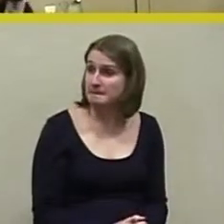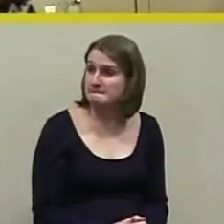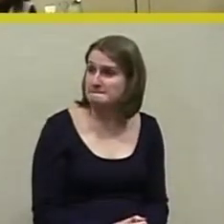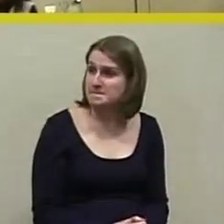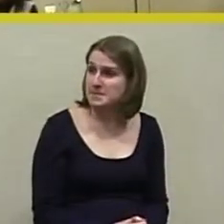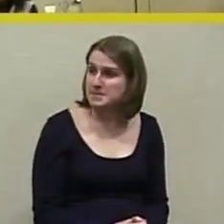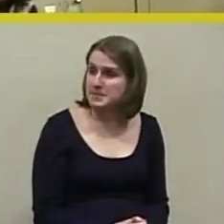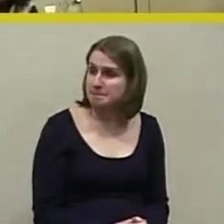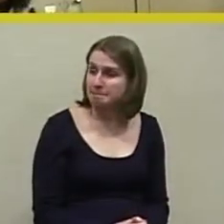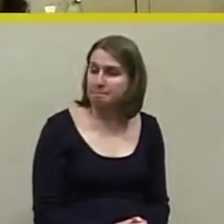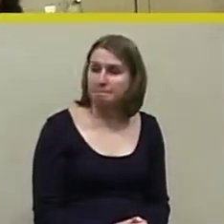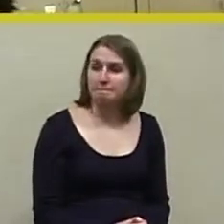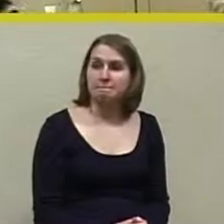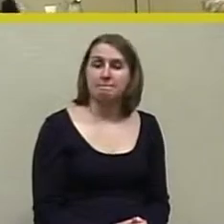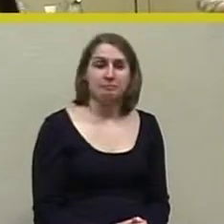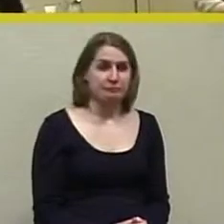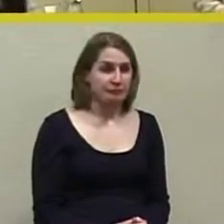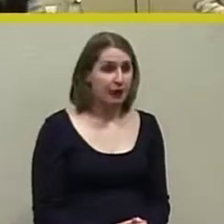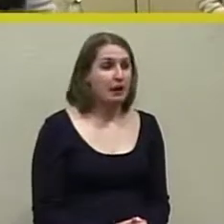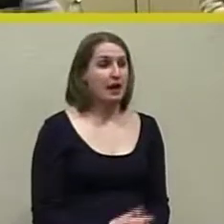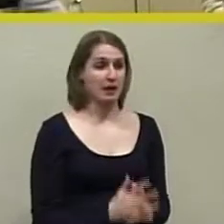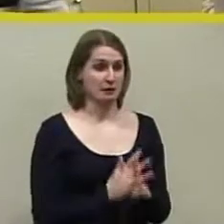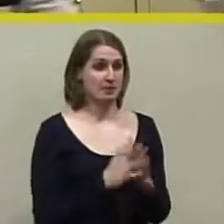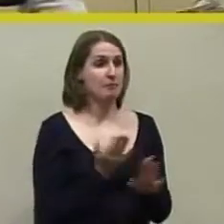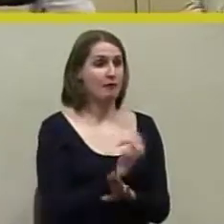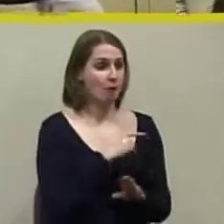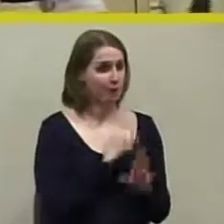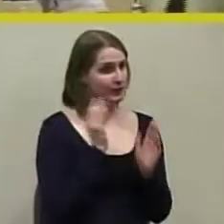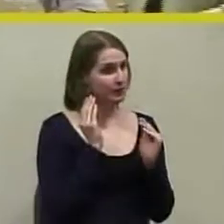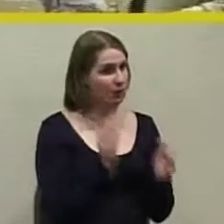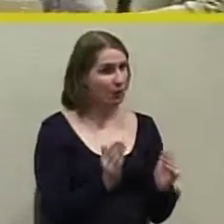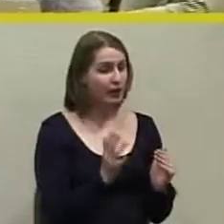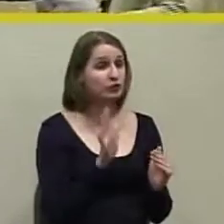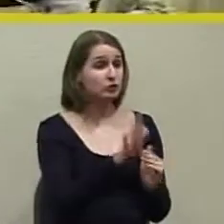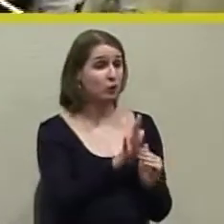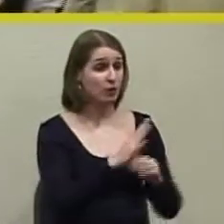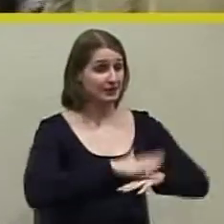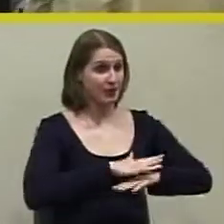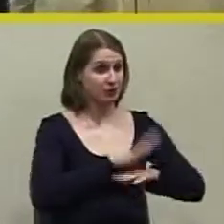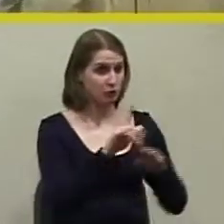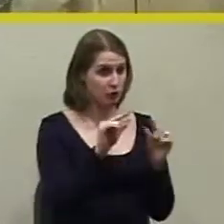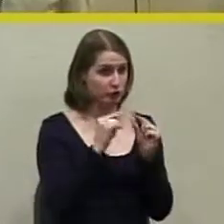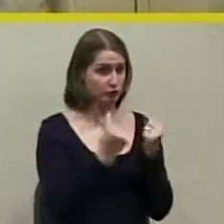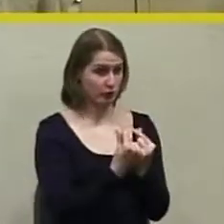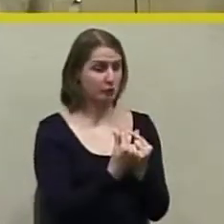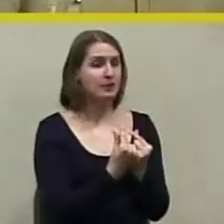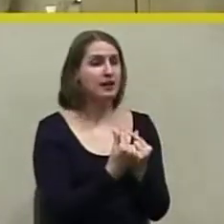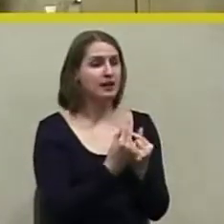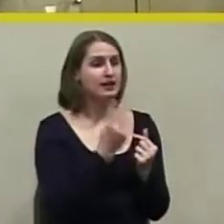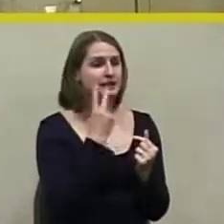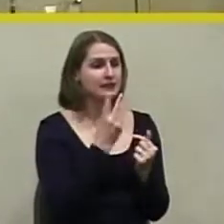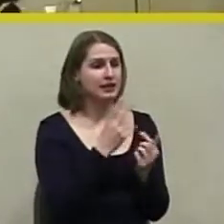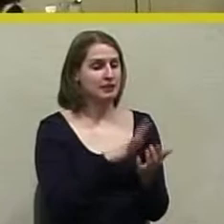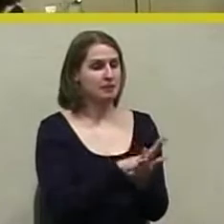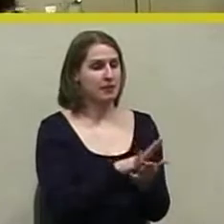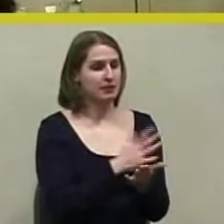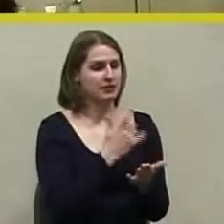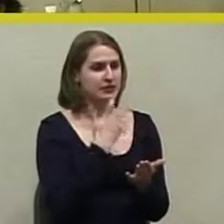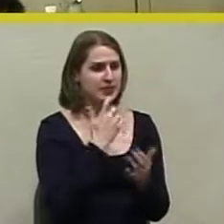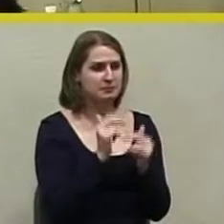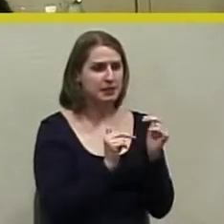All right, before we move on here, what I'm going to ask you to do is just at your table with your little group real quickly, take the one that says Building Support Committee Request